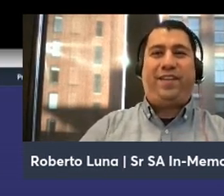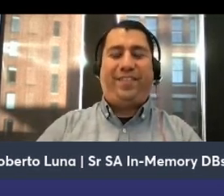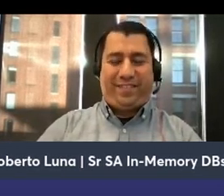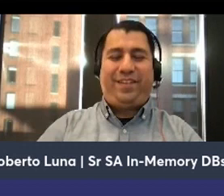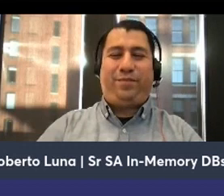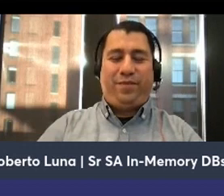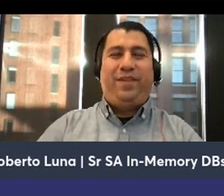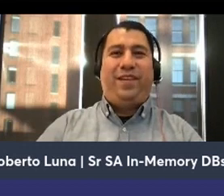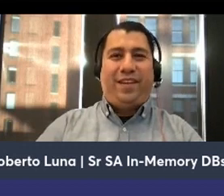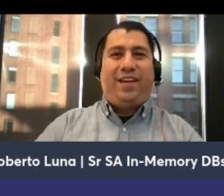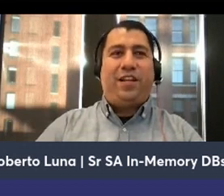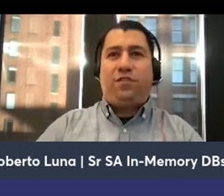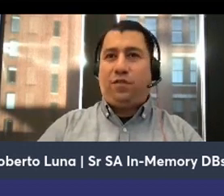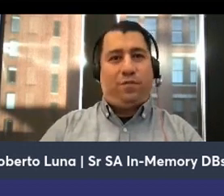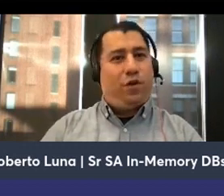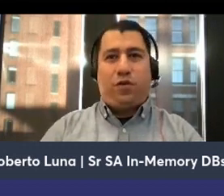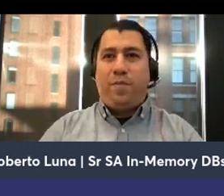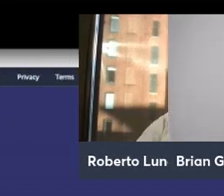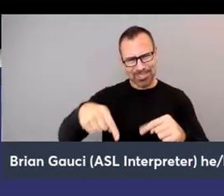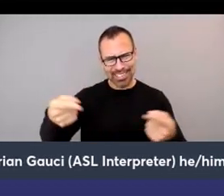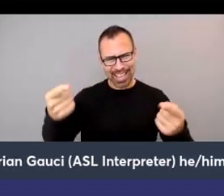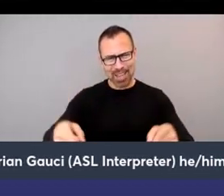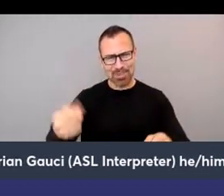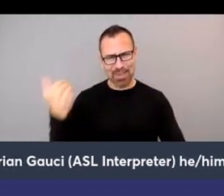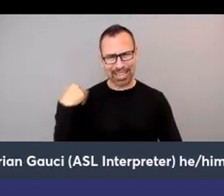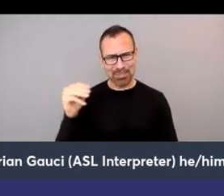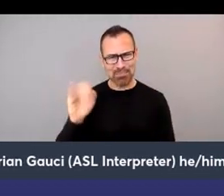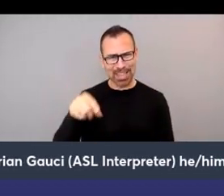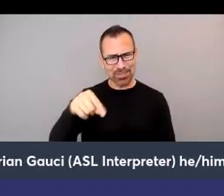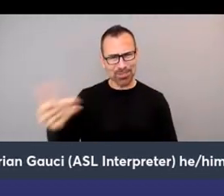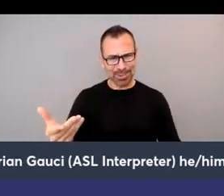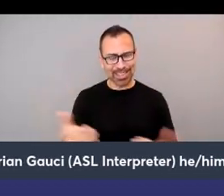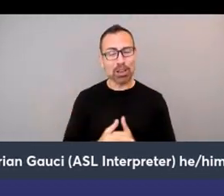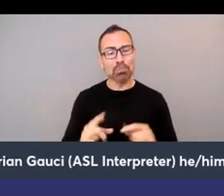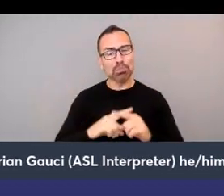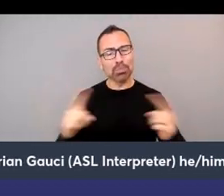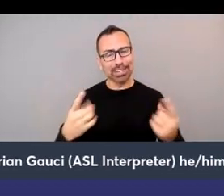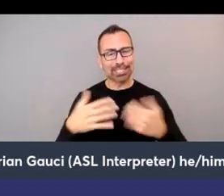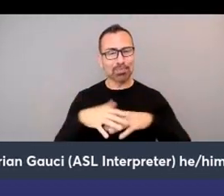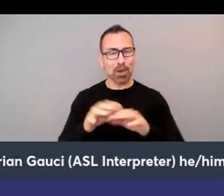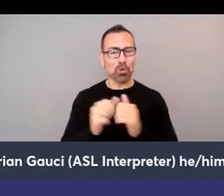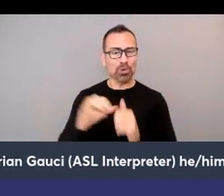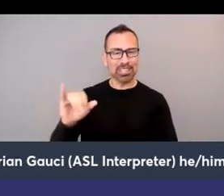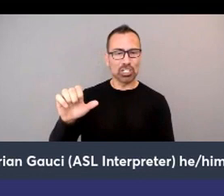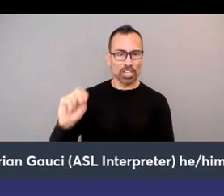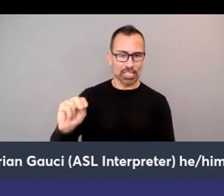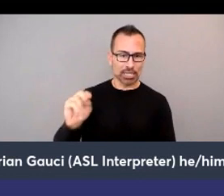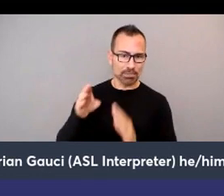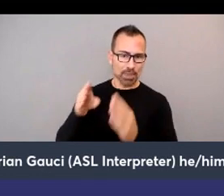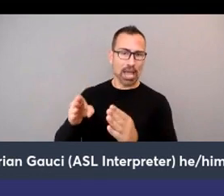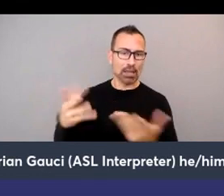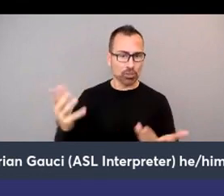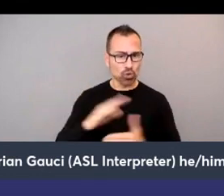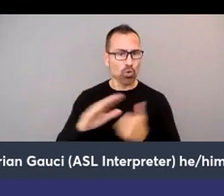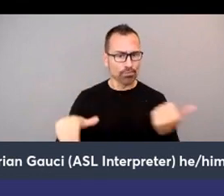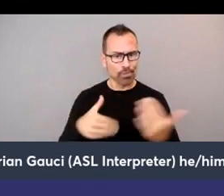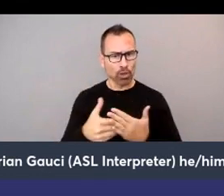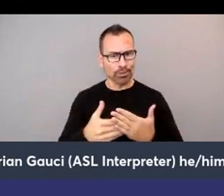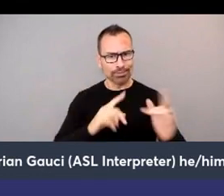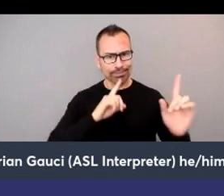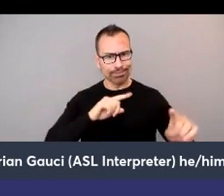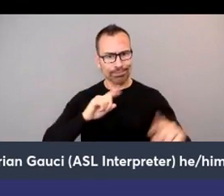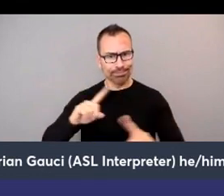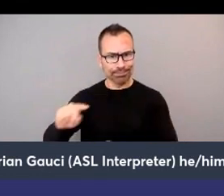do have yeah, that. Yep. And it's yeah. all compatible with the JSON path support, right? So all the commands that you can run